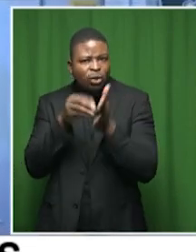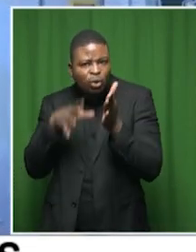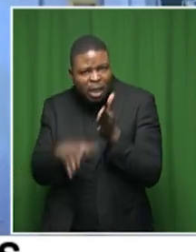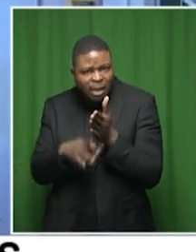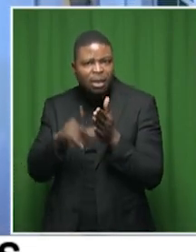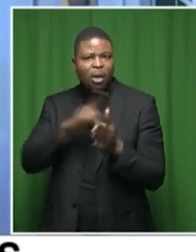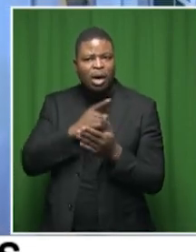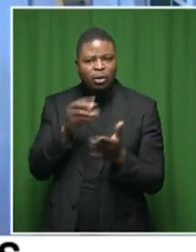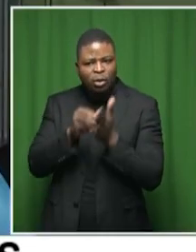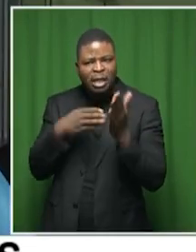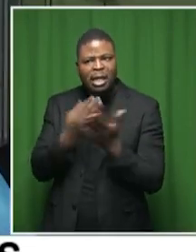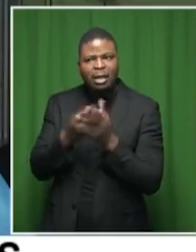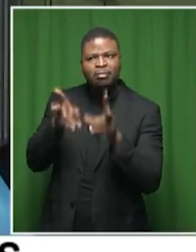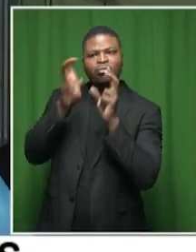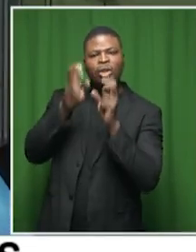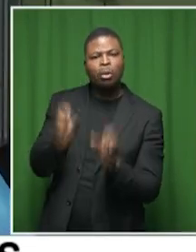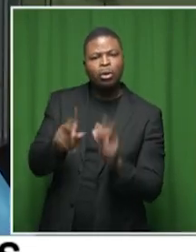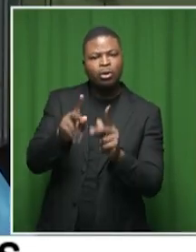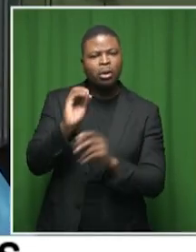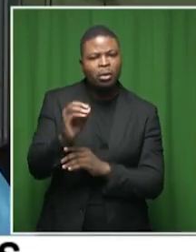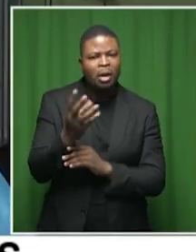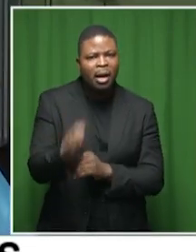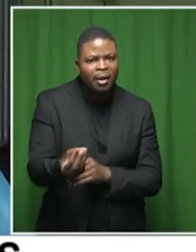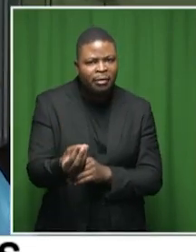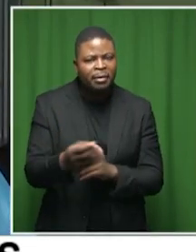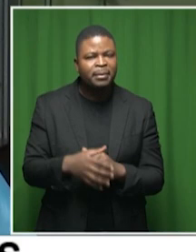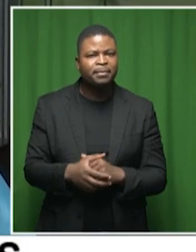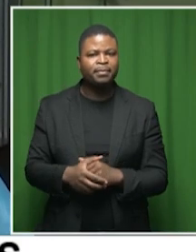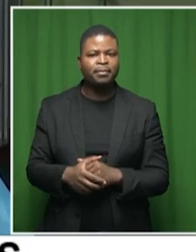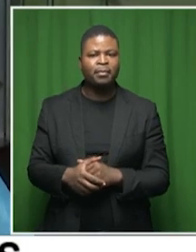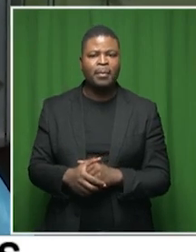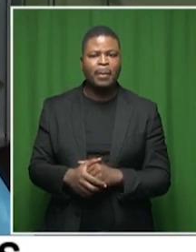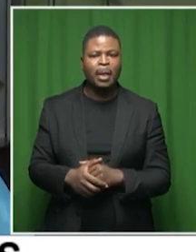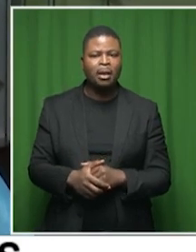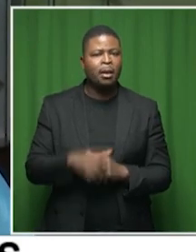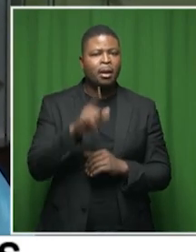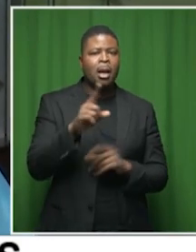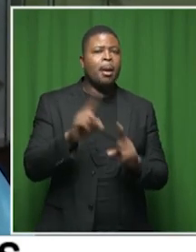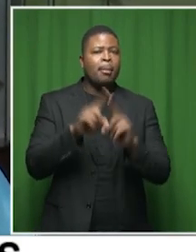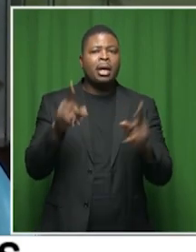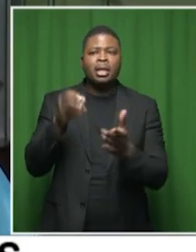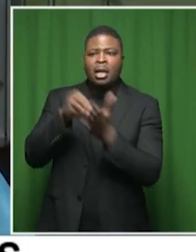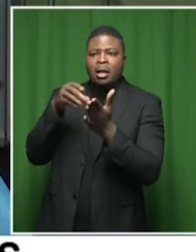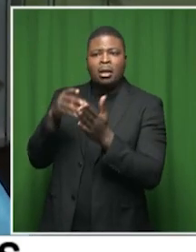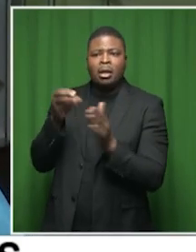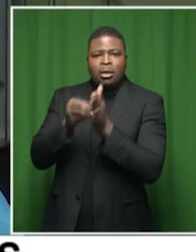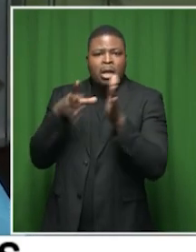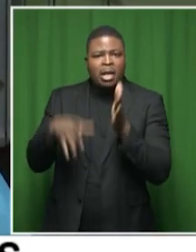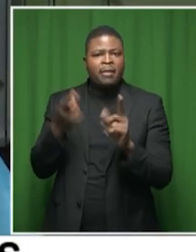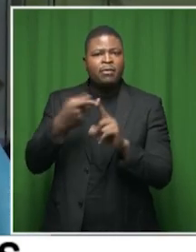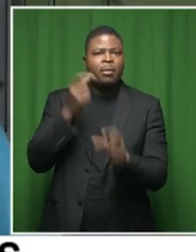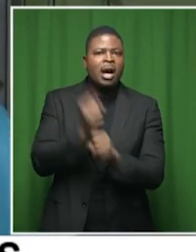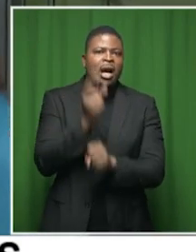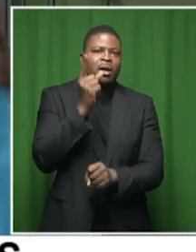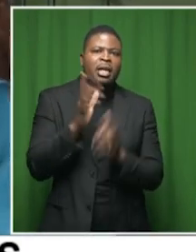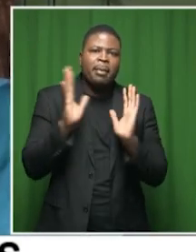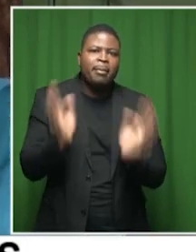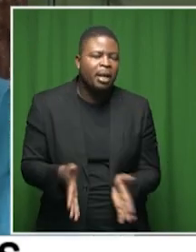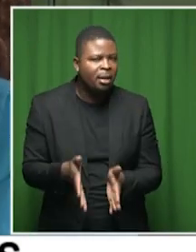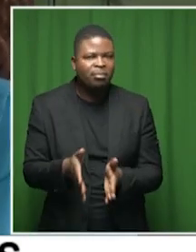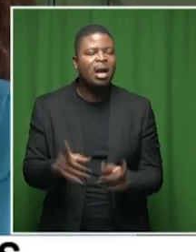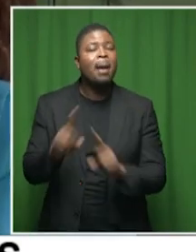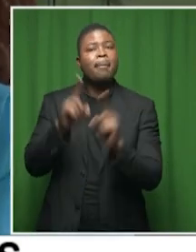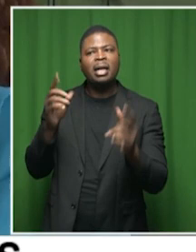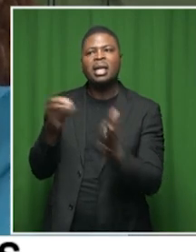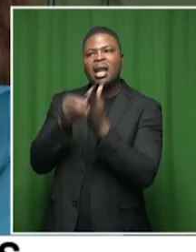So what happens, it's not only, learners from Gauteng, but it's learners from all over the country. So we've